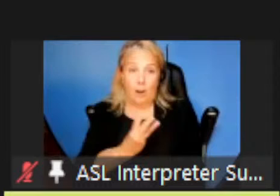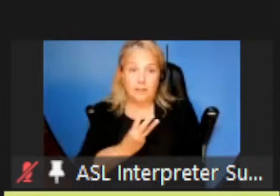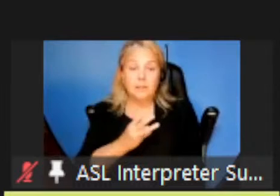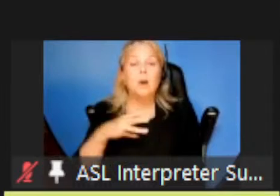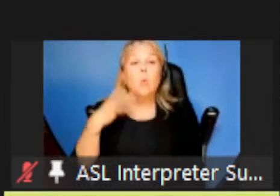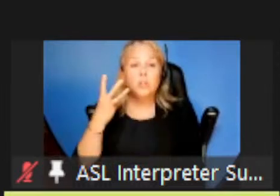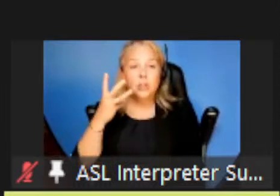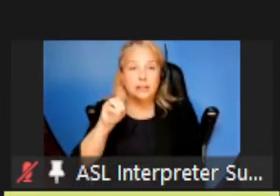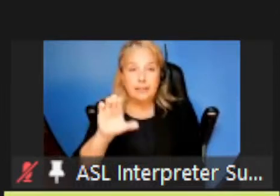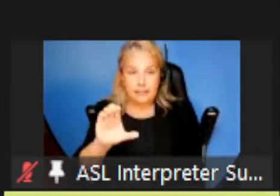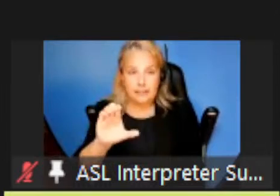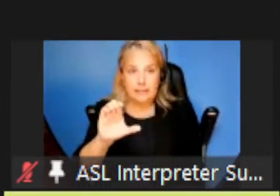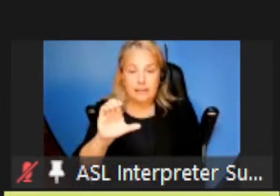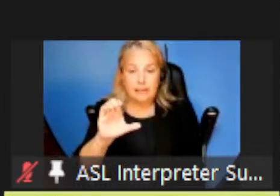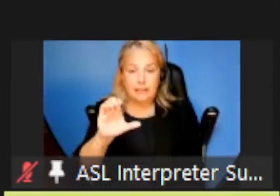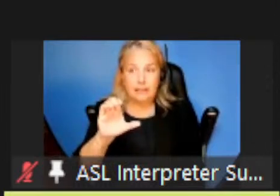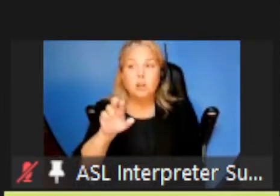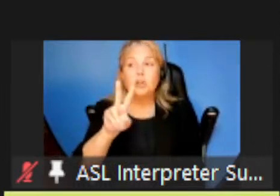Washington, D.C.,